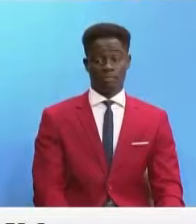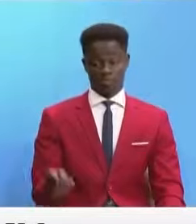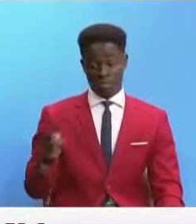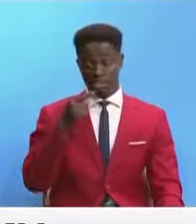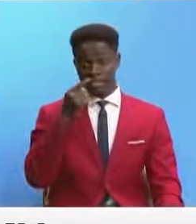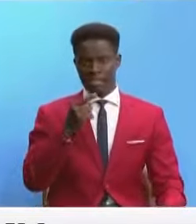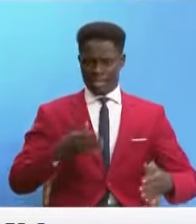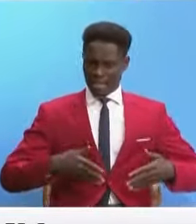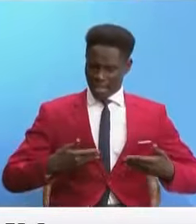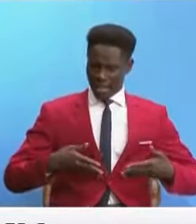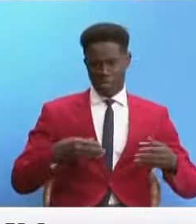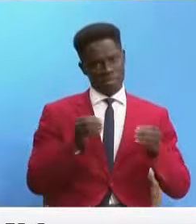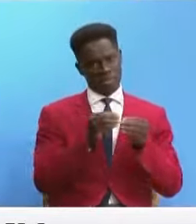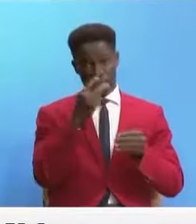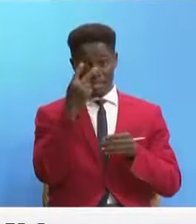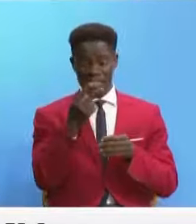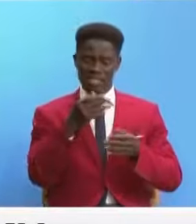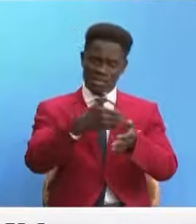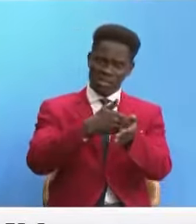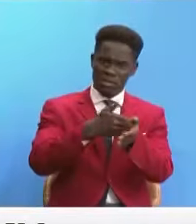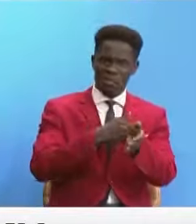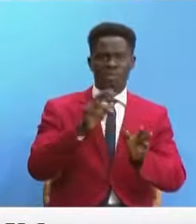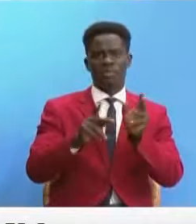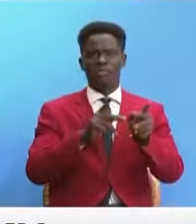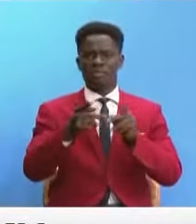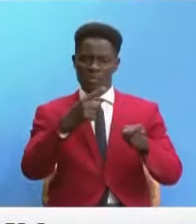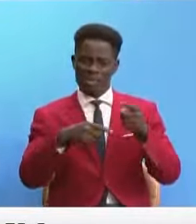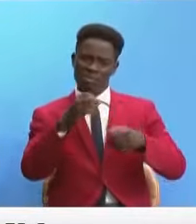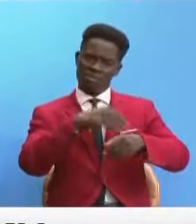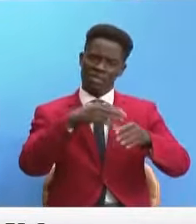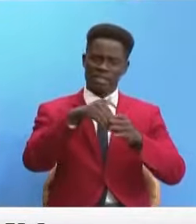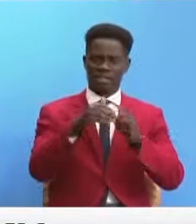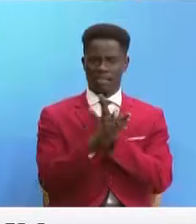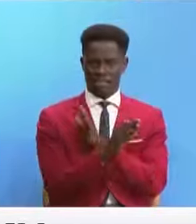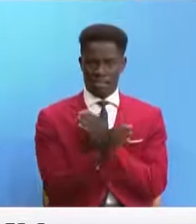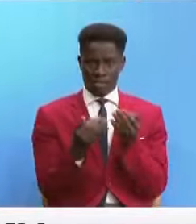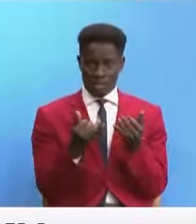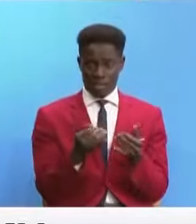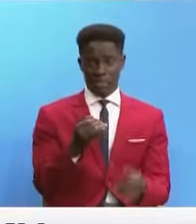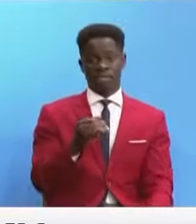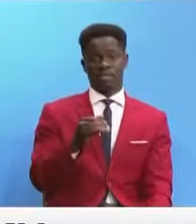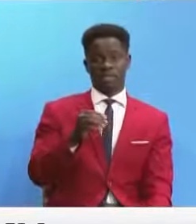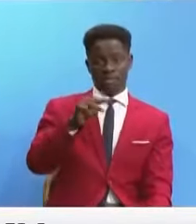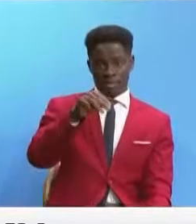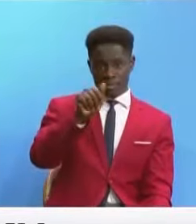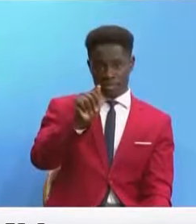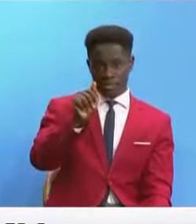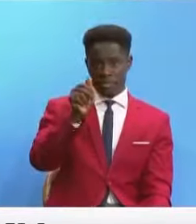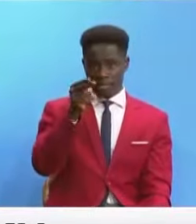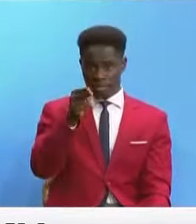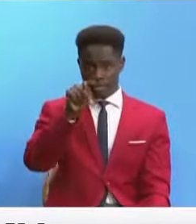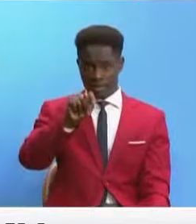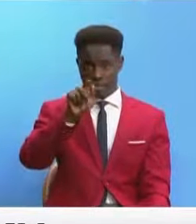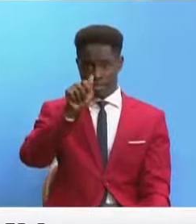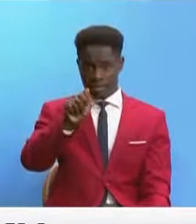the insurance market. Matani Group of Companies Group Chairperson Rajan Matani disclosed that the company is committed